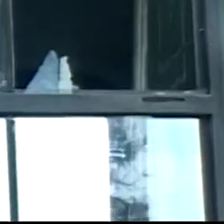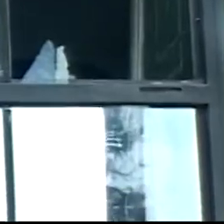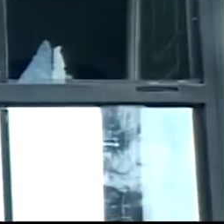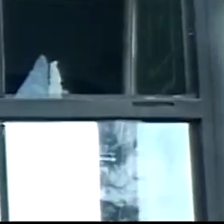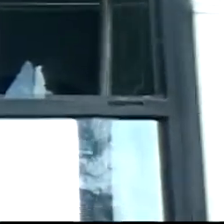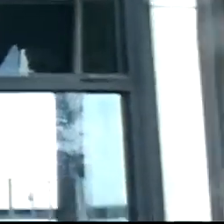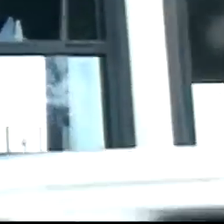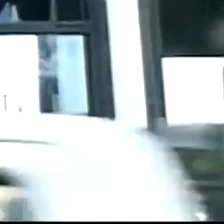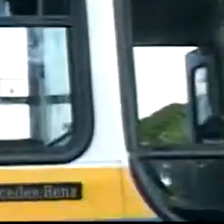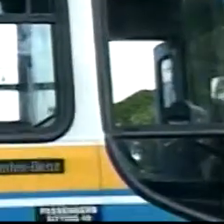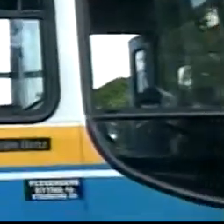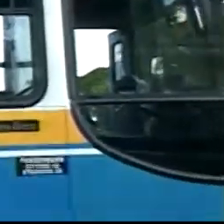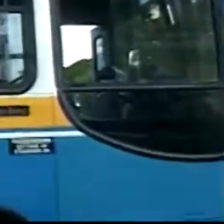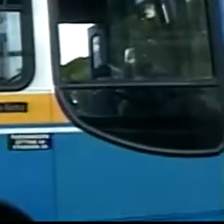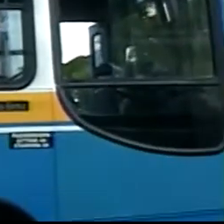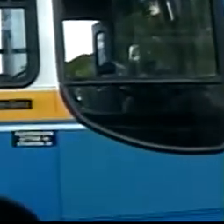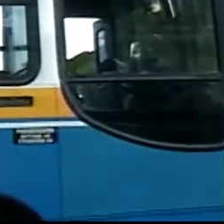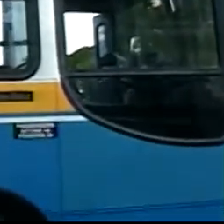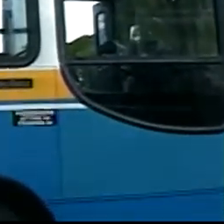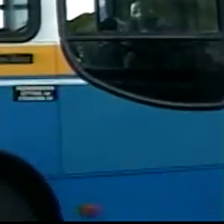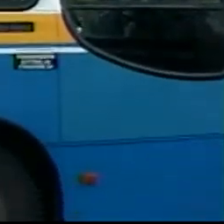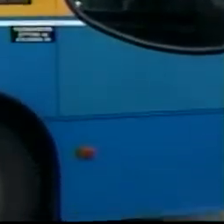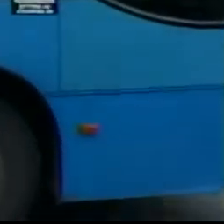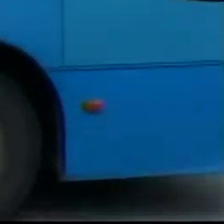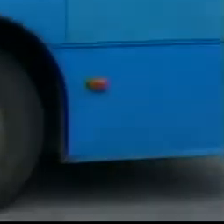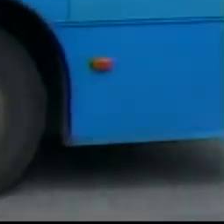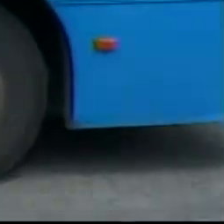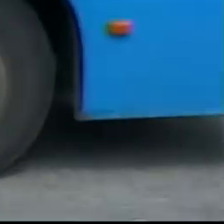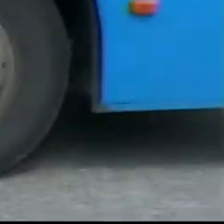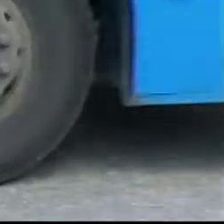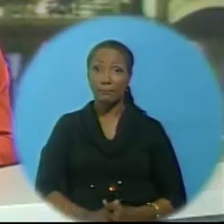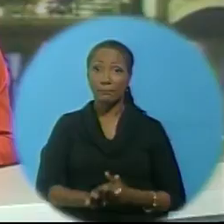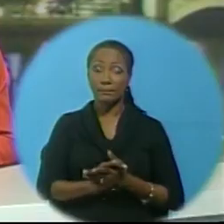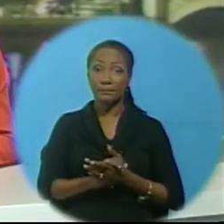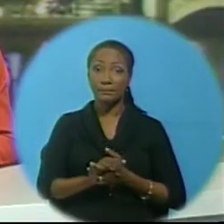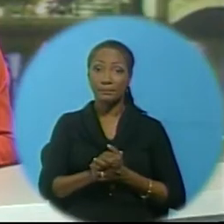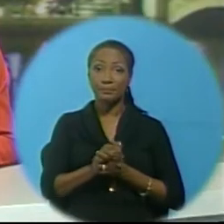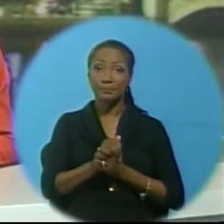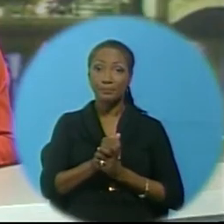several cards and $250 in cash was stolen.